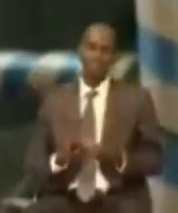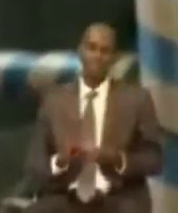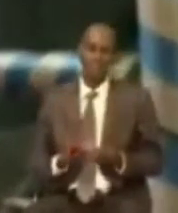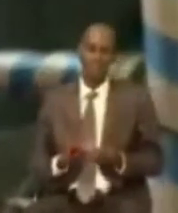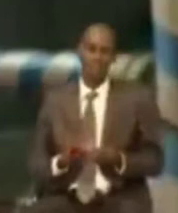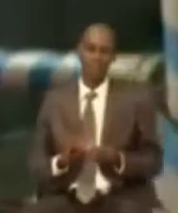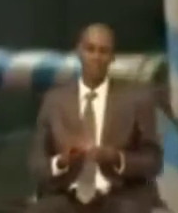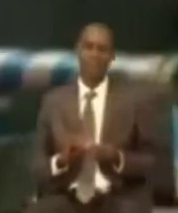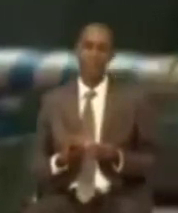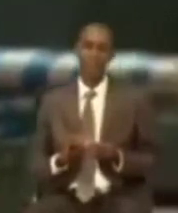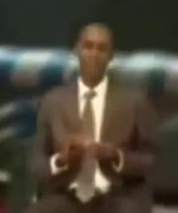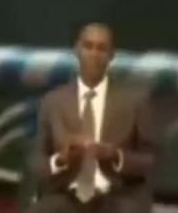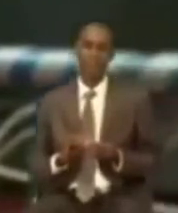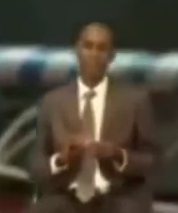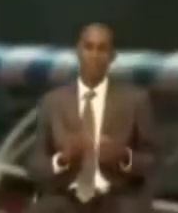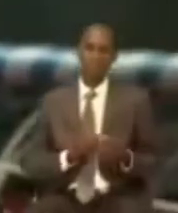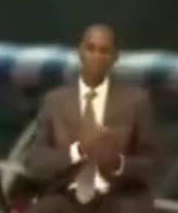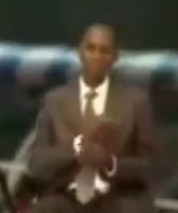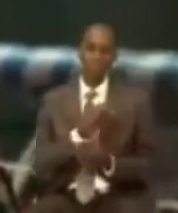more. When you're